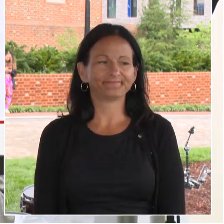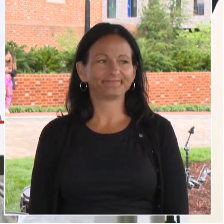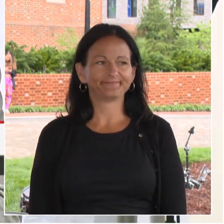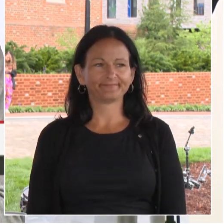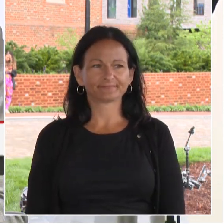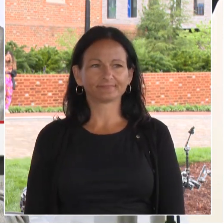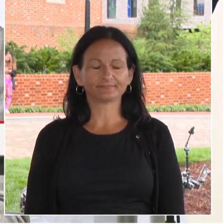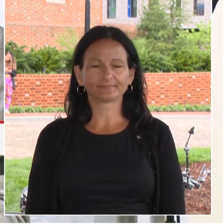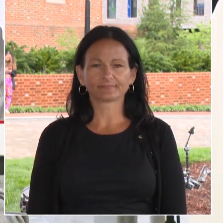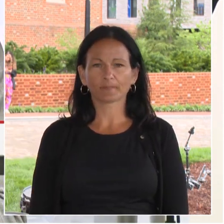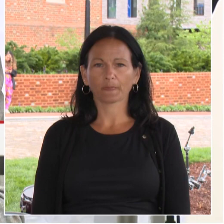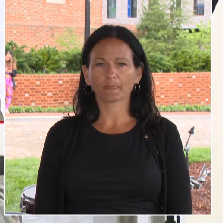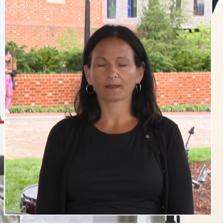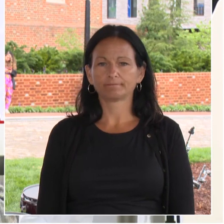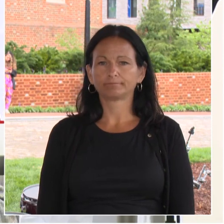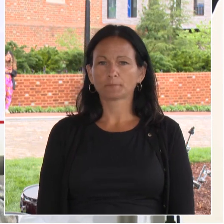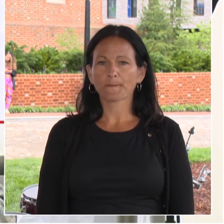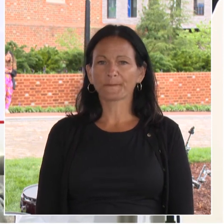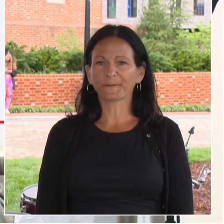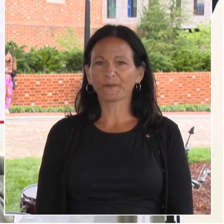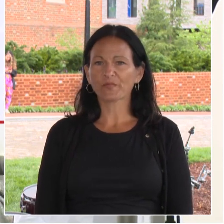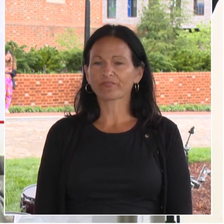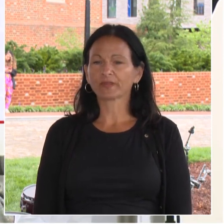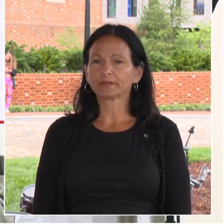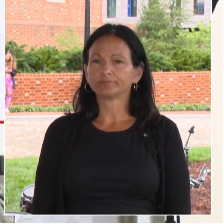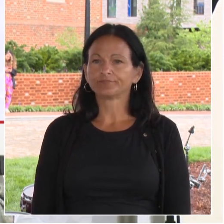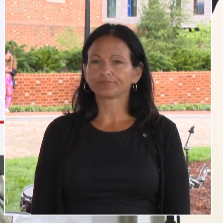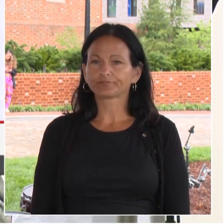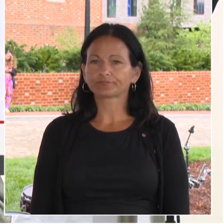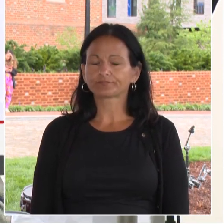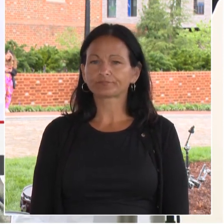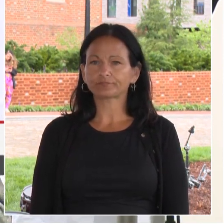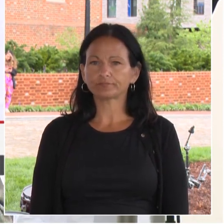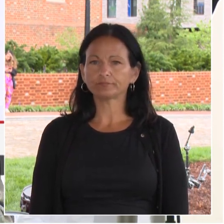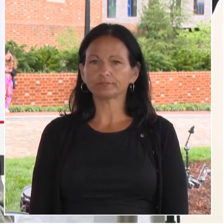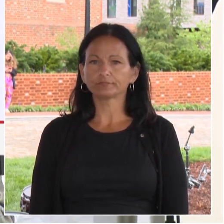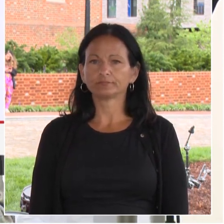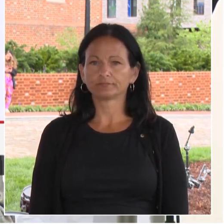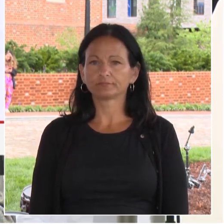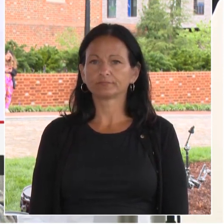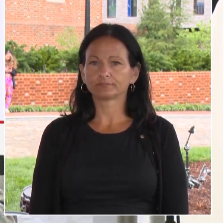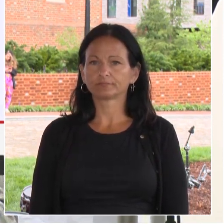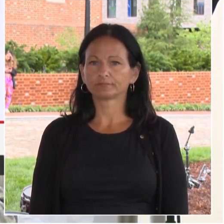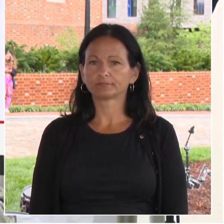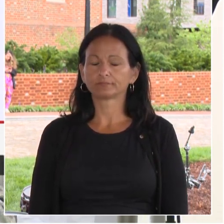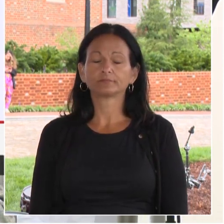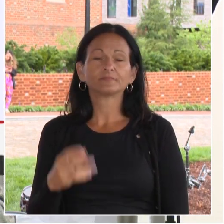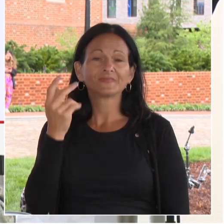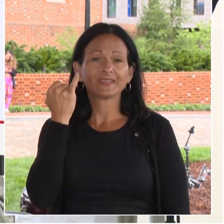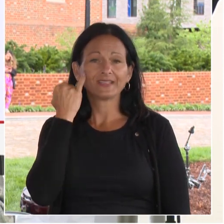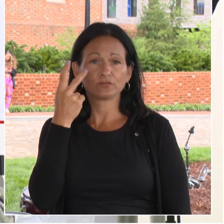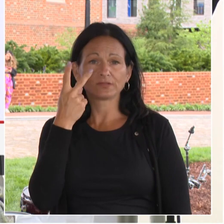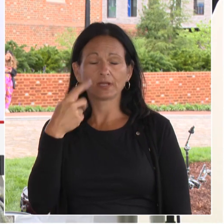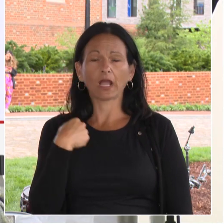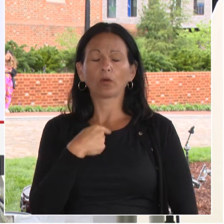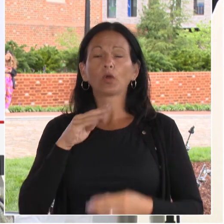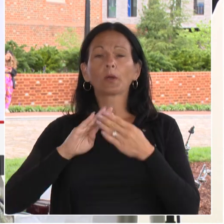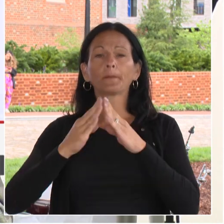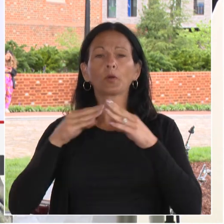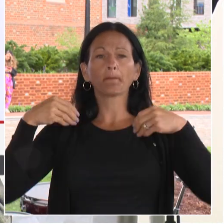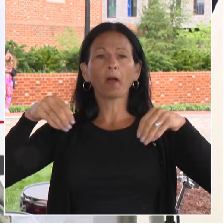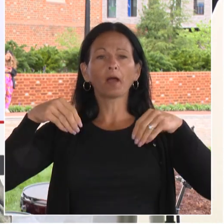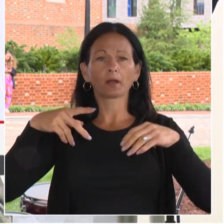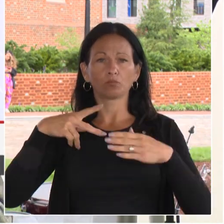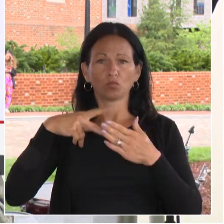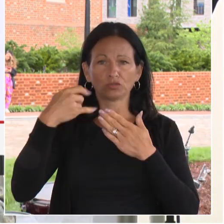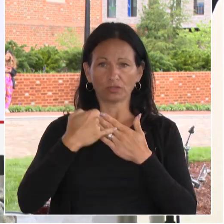So if you know our City Market project, we did a huge public art piece on P Street. And I got to meet this next gentleman who's